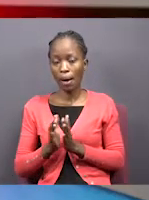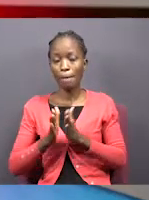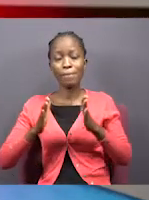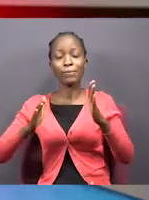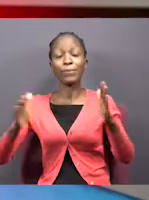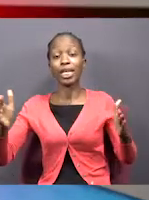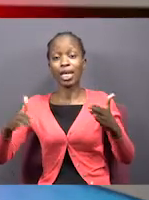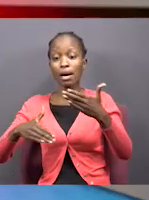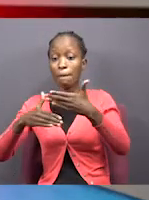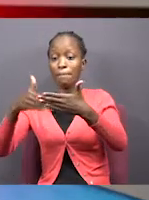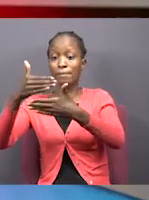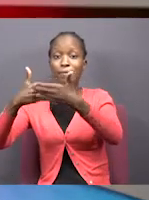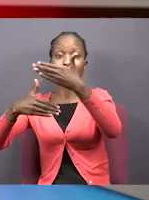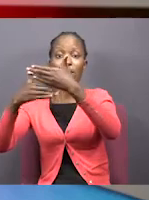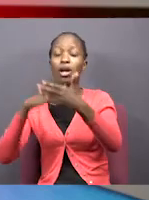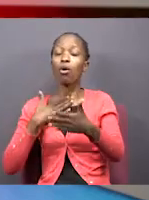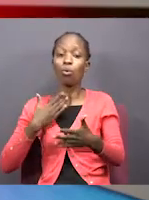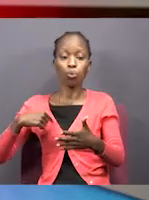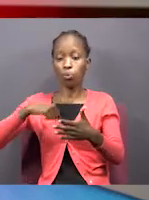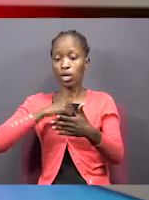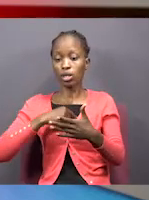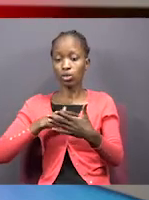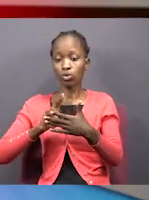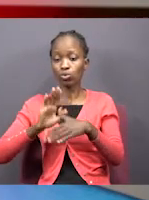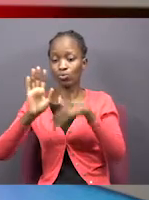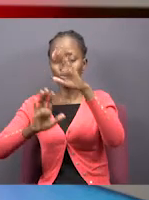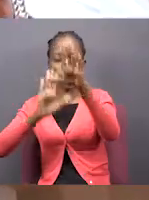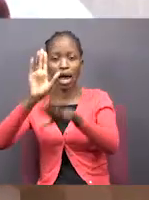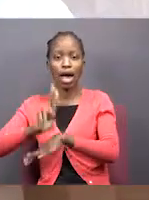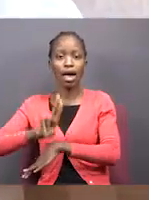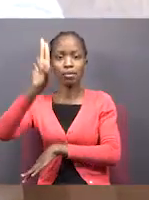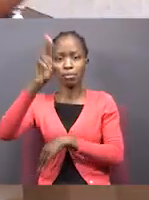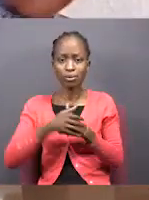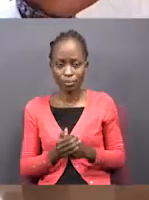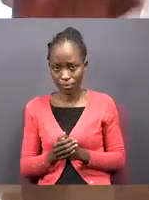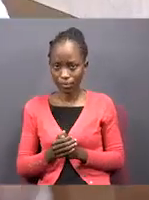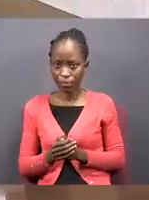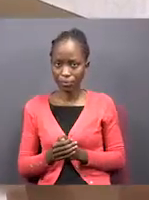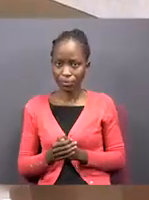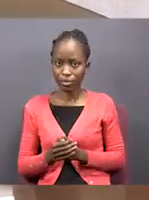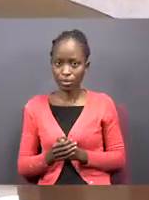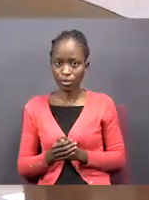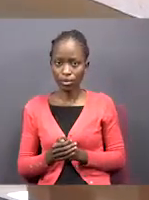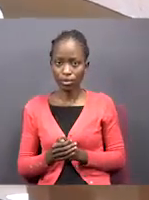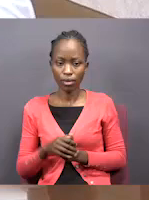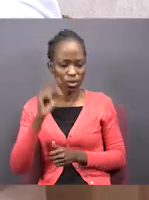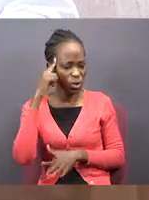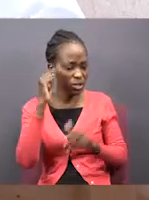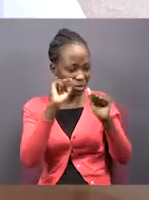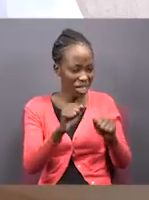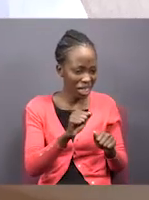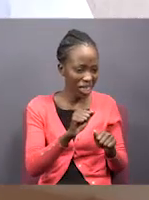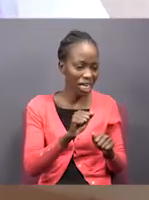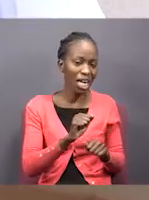weak and feeble. He doesn't have strength. Forget about what Babu is saying, all right? Forget about Babu for a